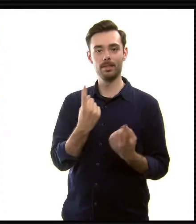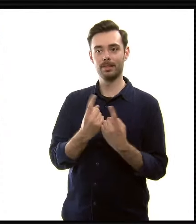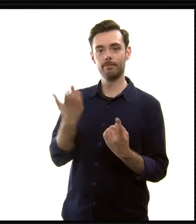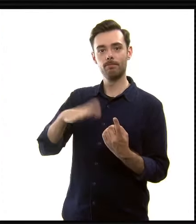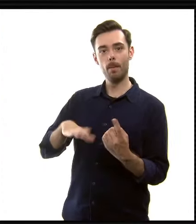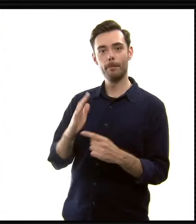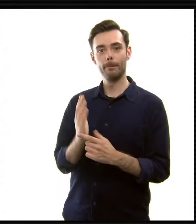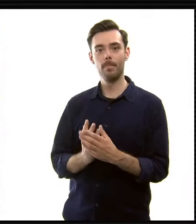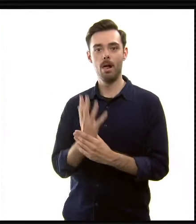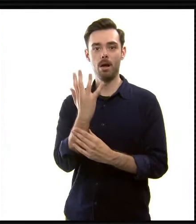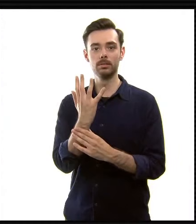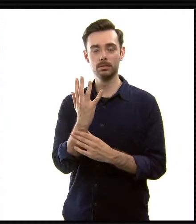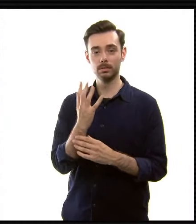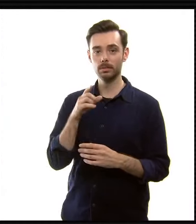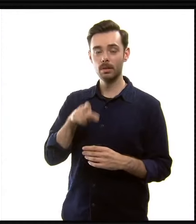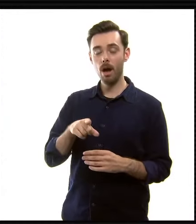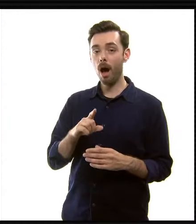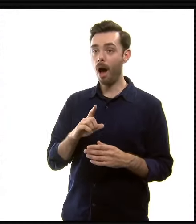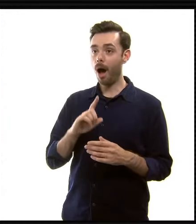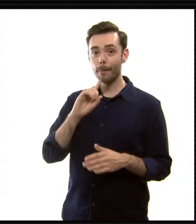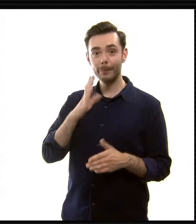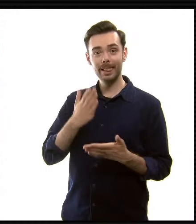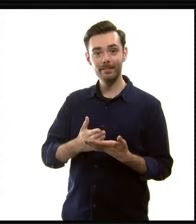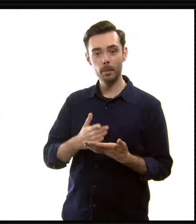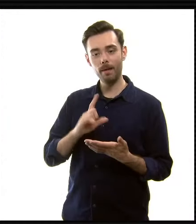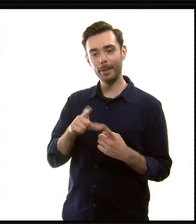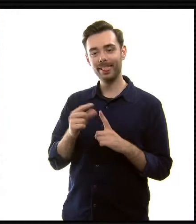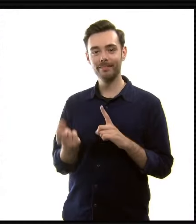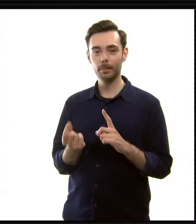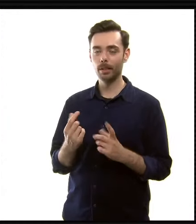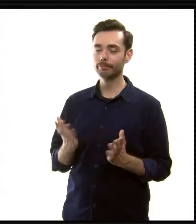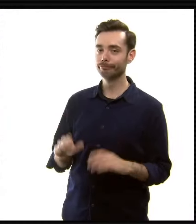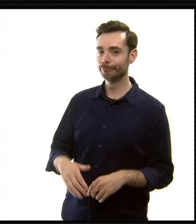unbelievable. I'm very sorry.